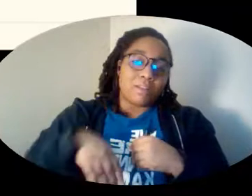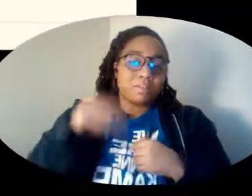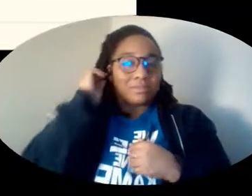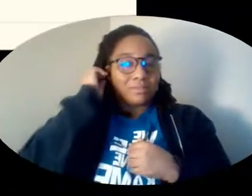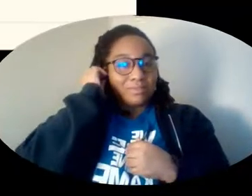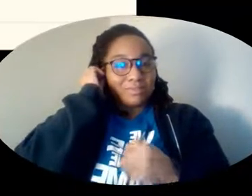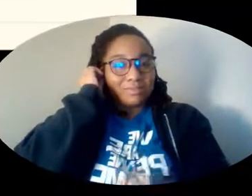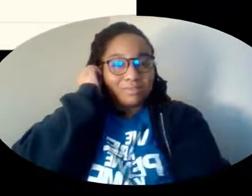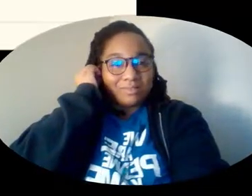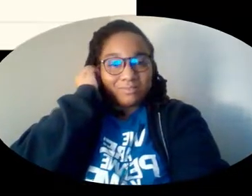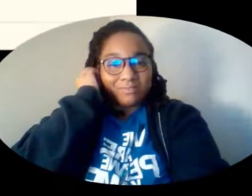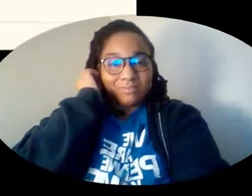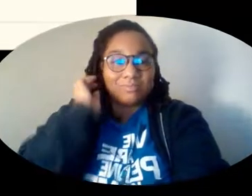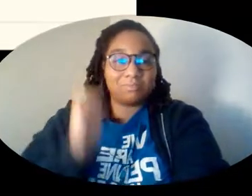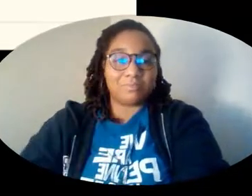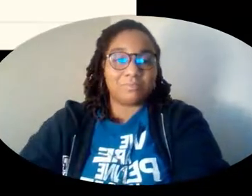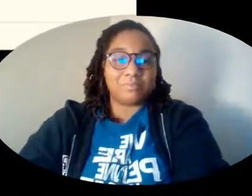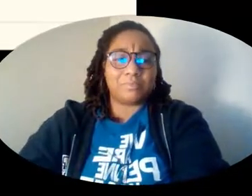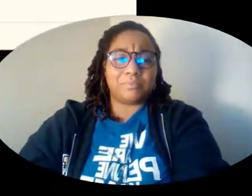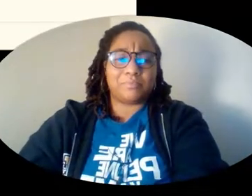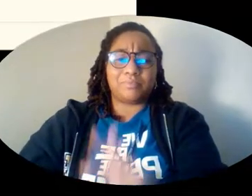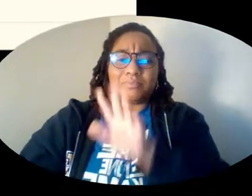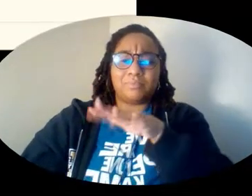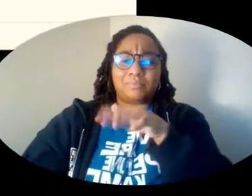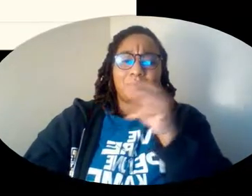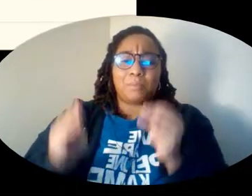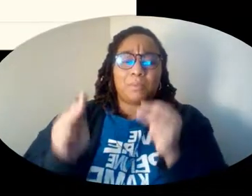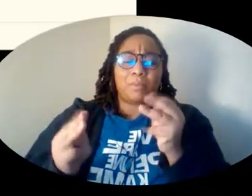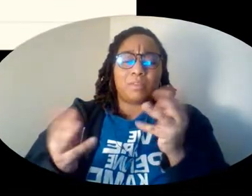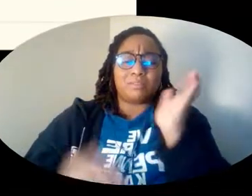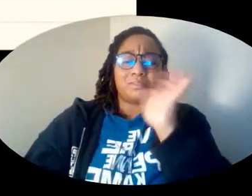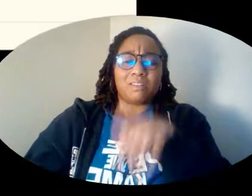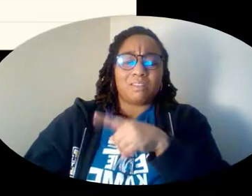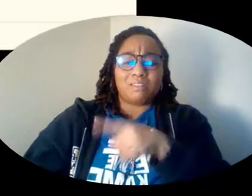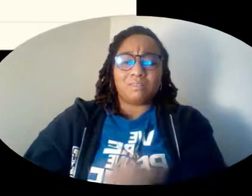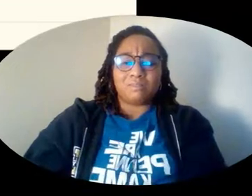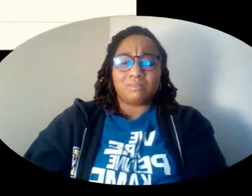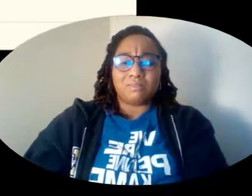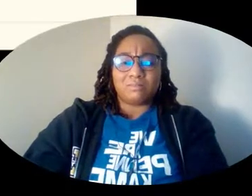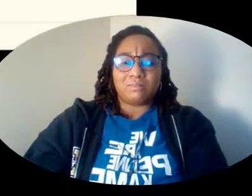Moby, what was that?